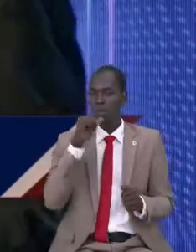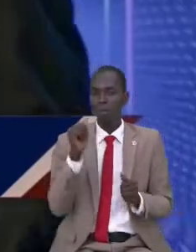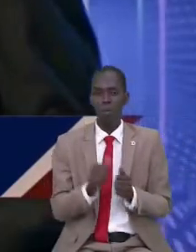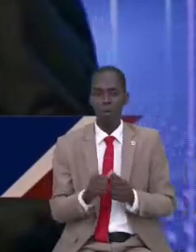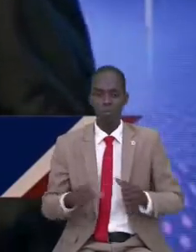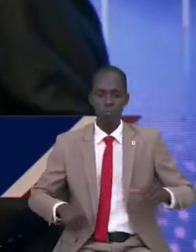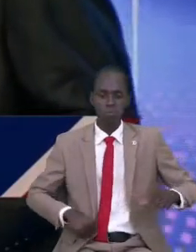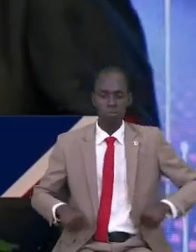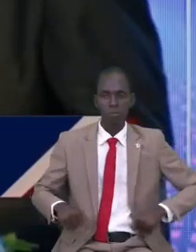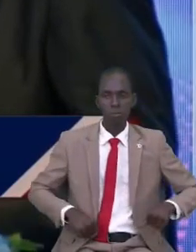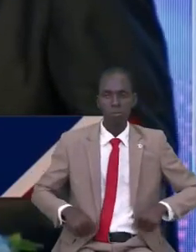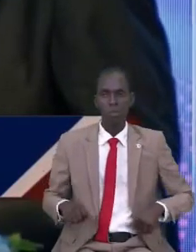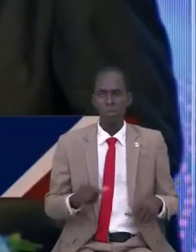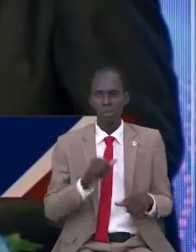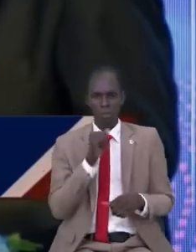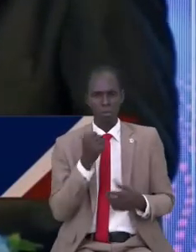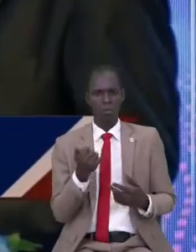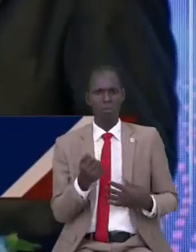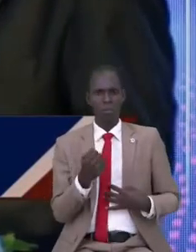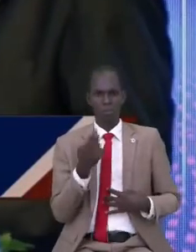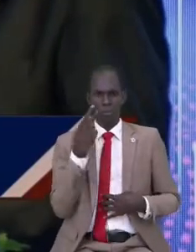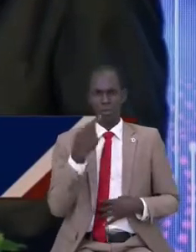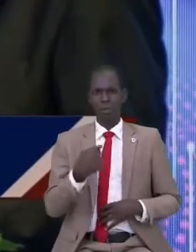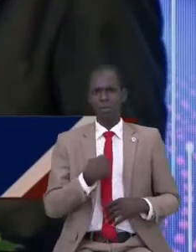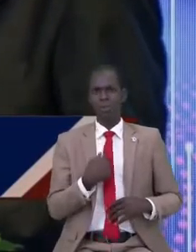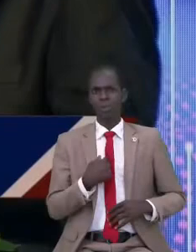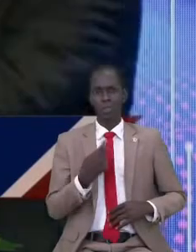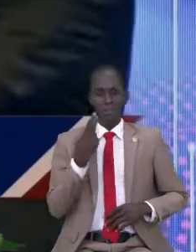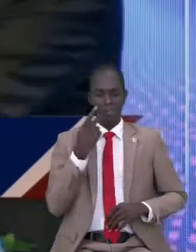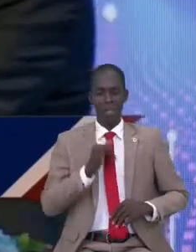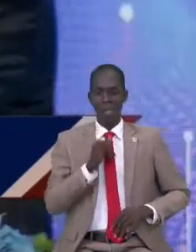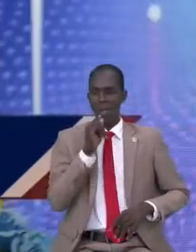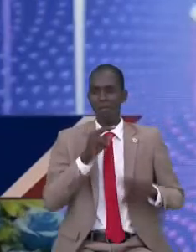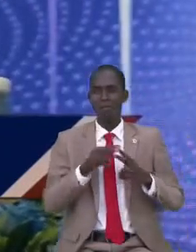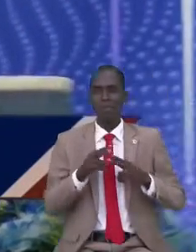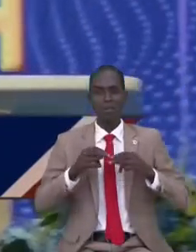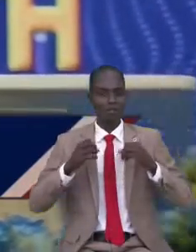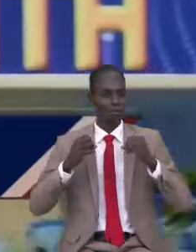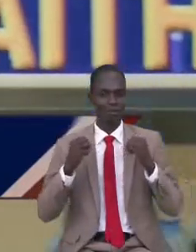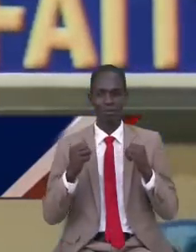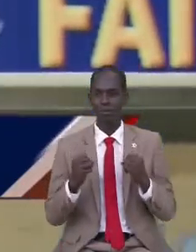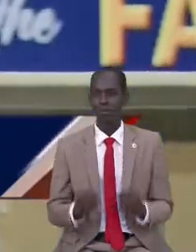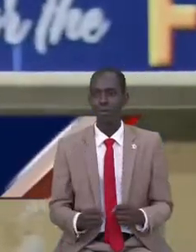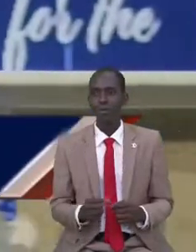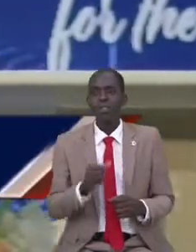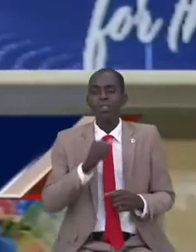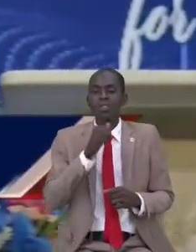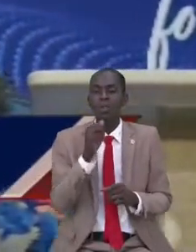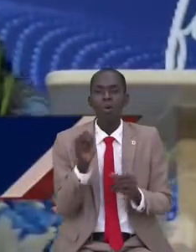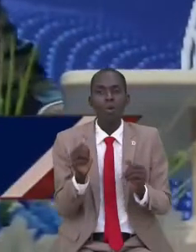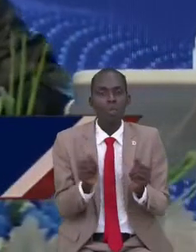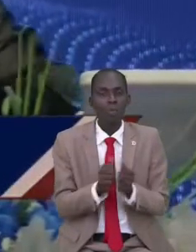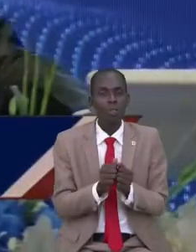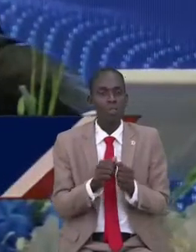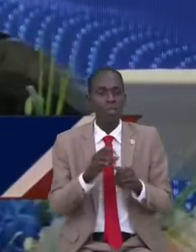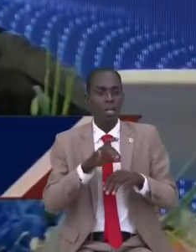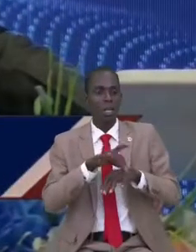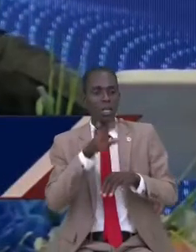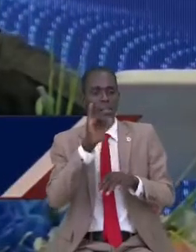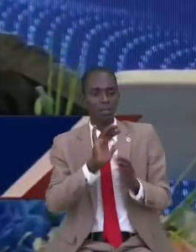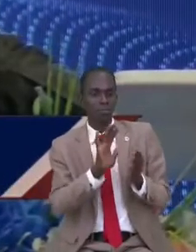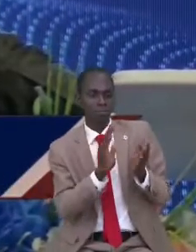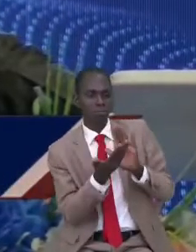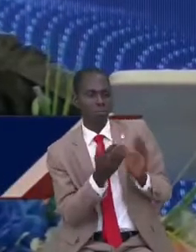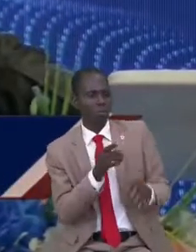not with see who I am, see how strong I am, not with carnal comparison. You're